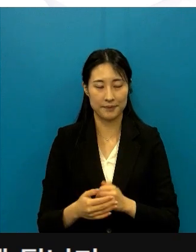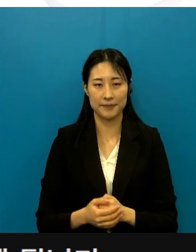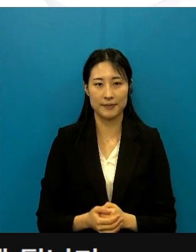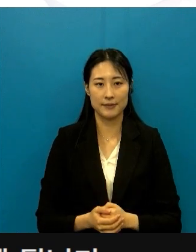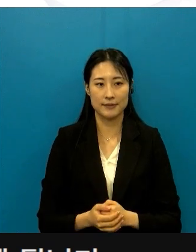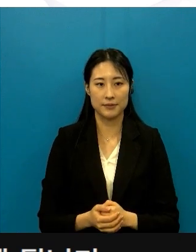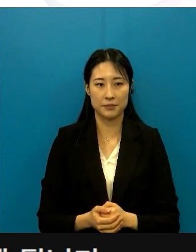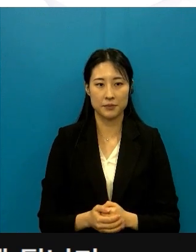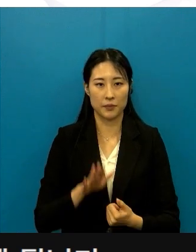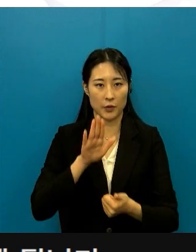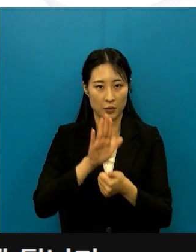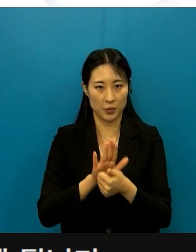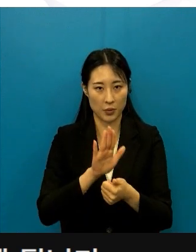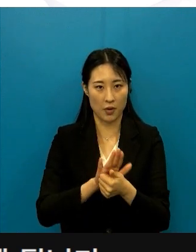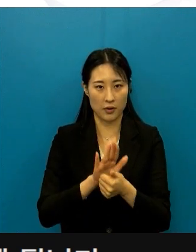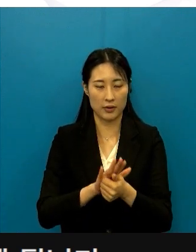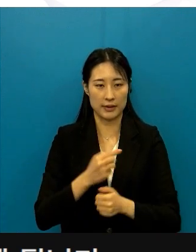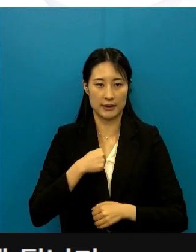of assisted